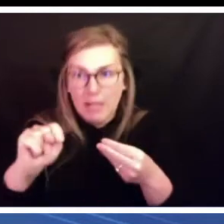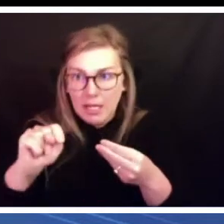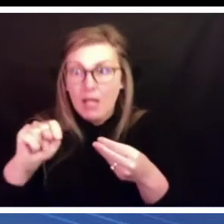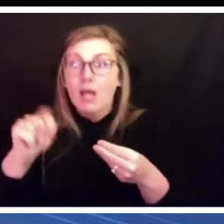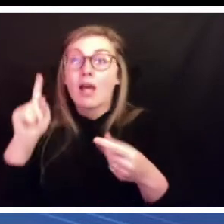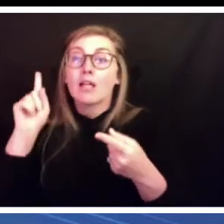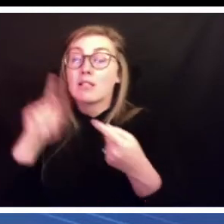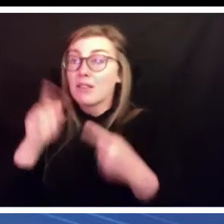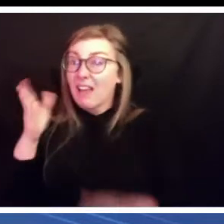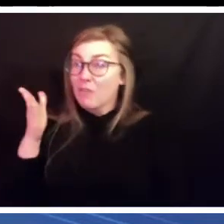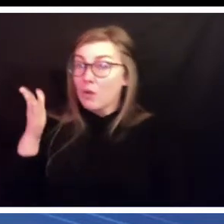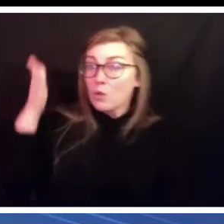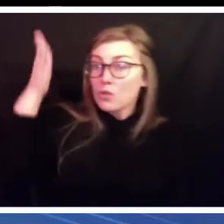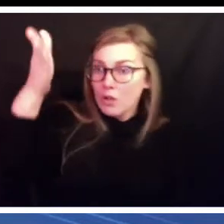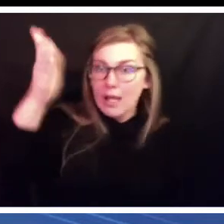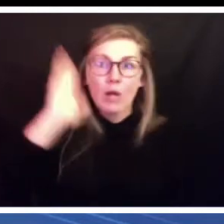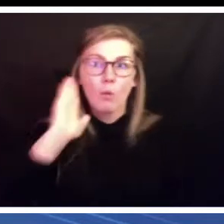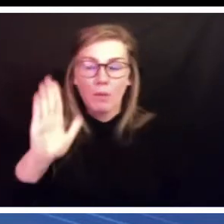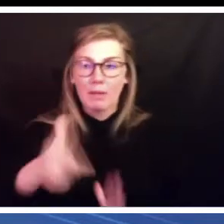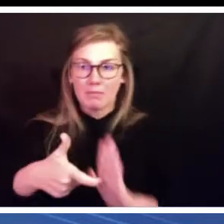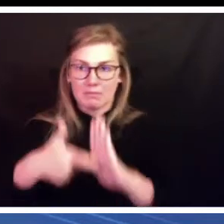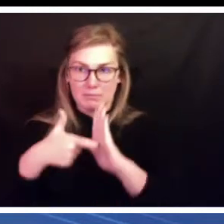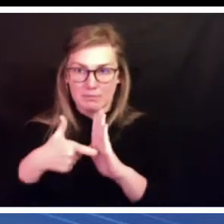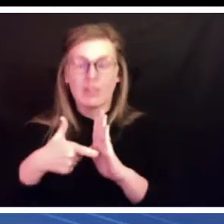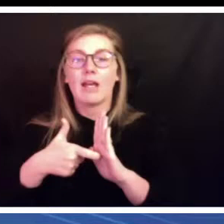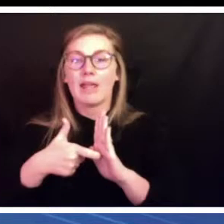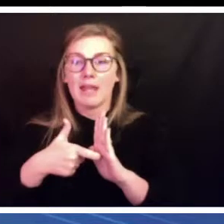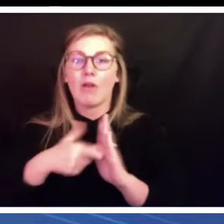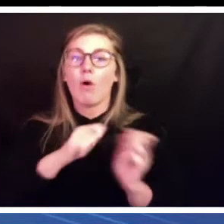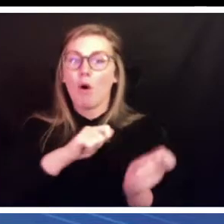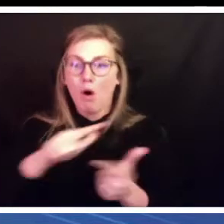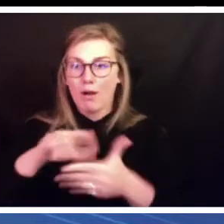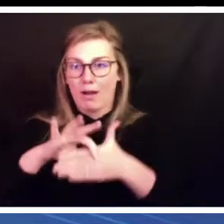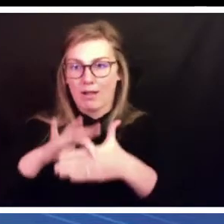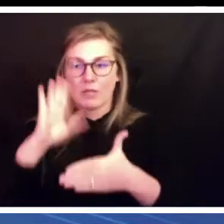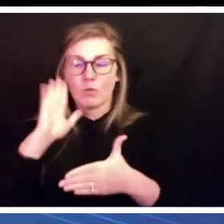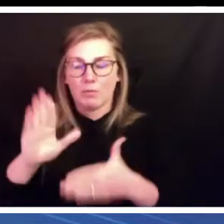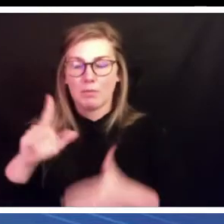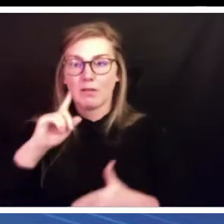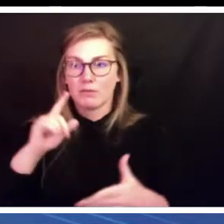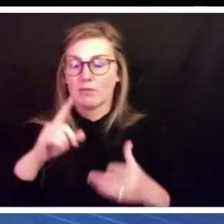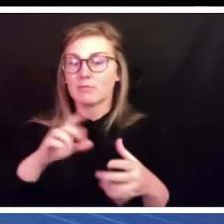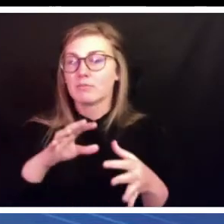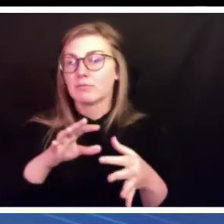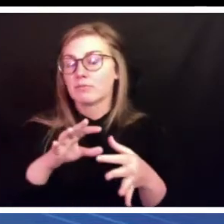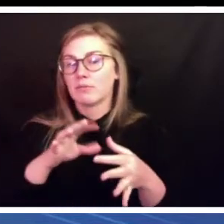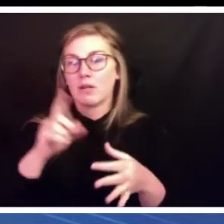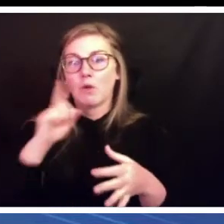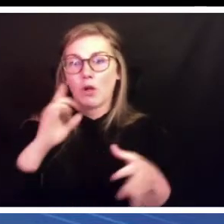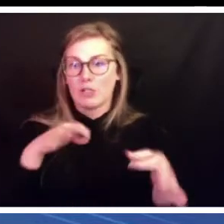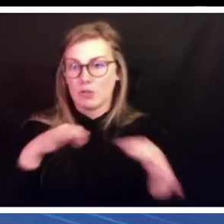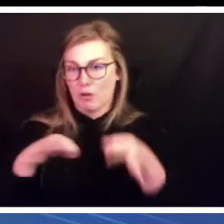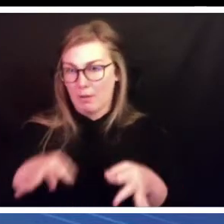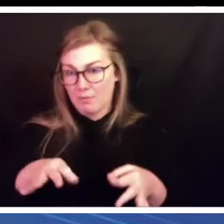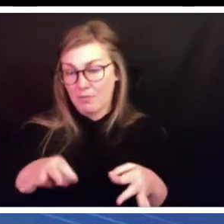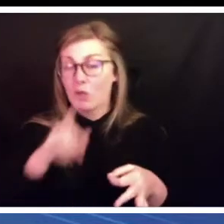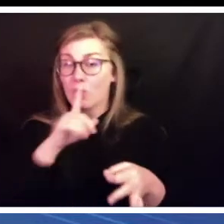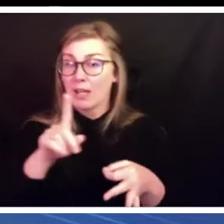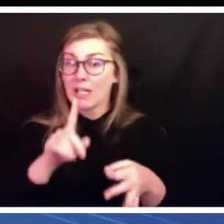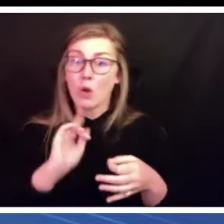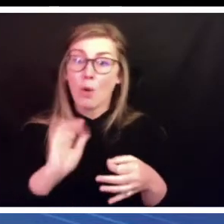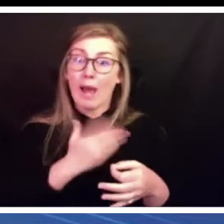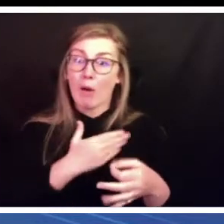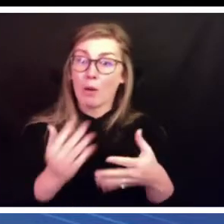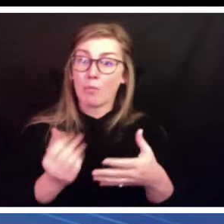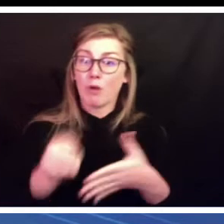that's why we are where we are. And so advocacy is number one. And then social responsibility is number two, do you want to